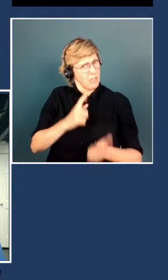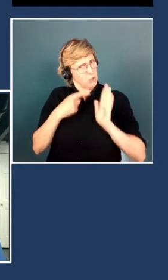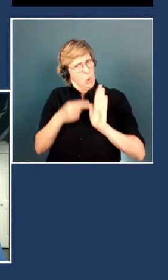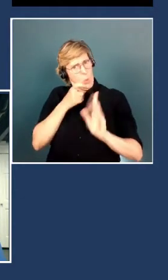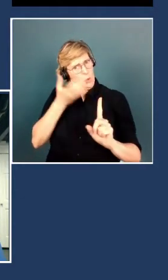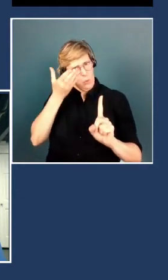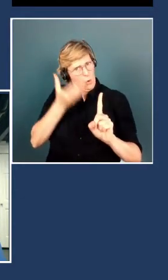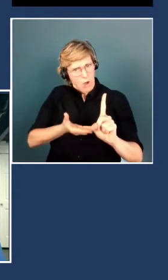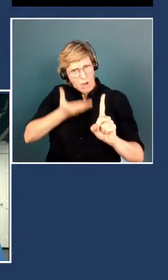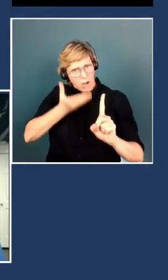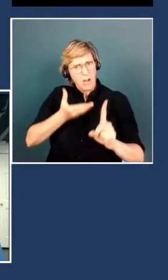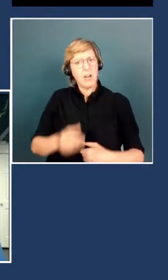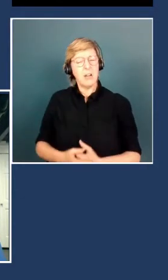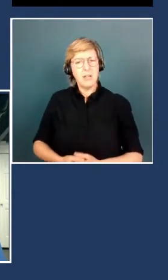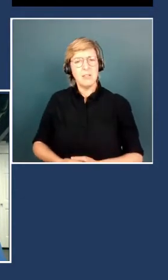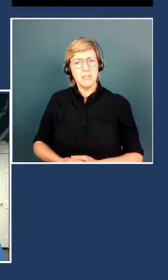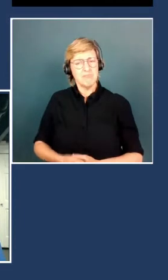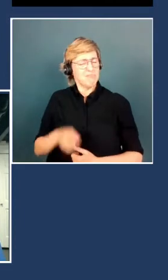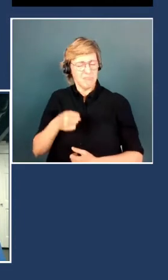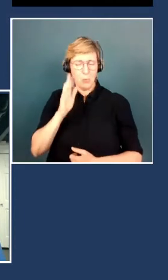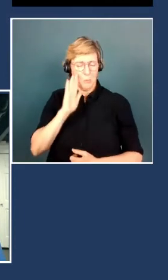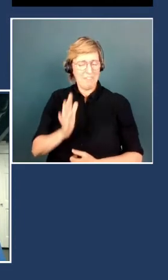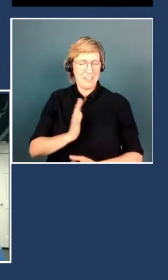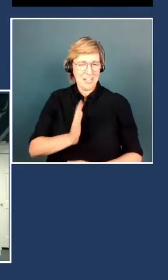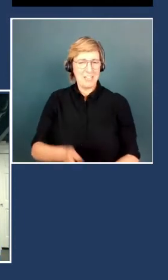are, and you'll be fine.